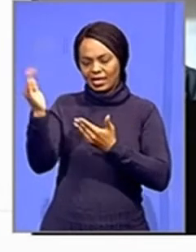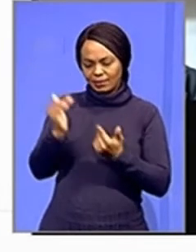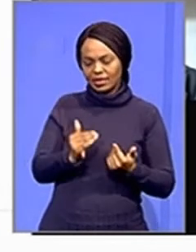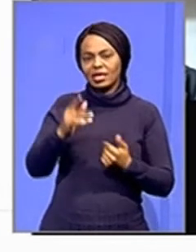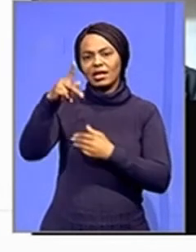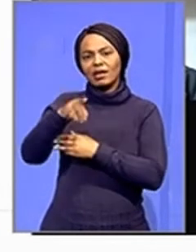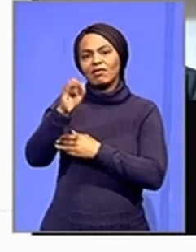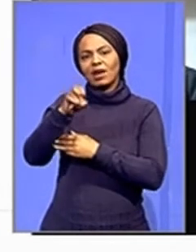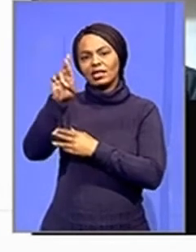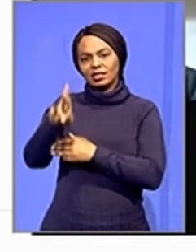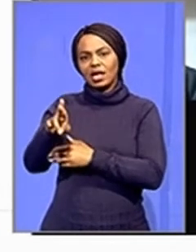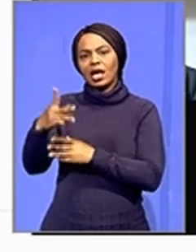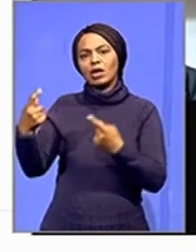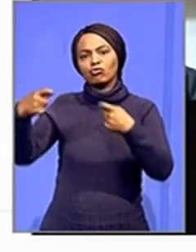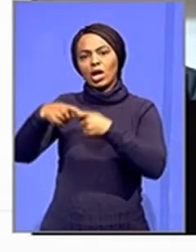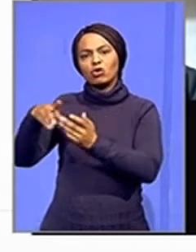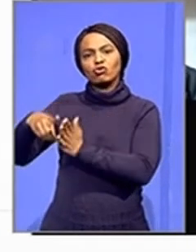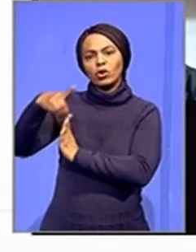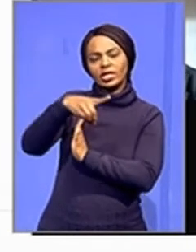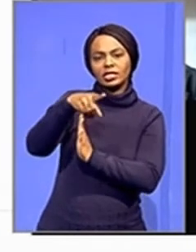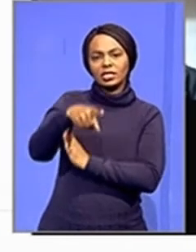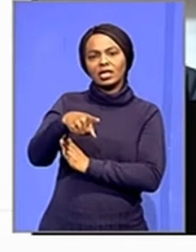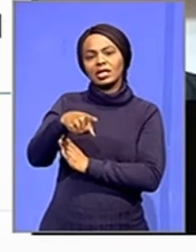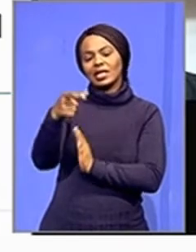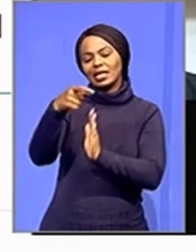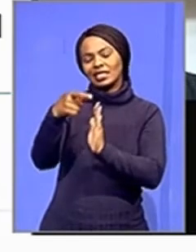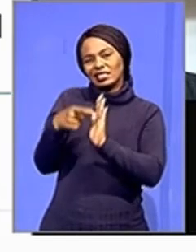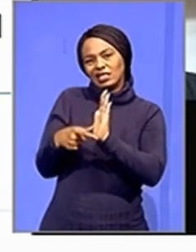-Covax donation which is due in the next day or two.